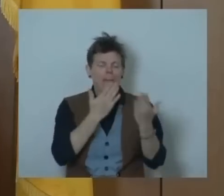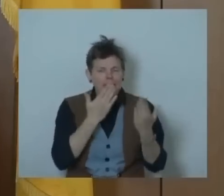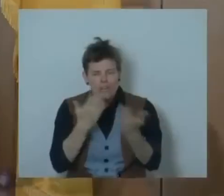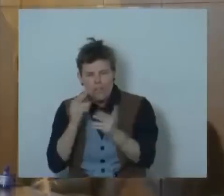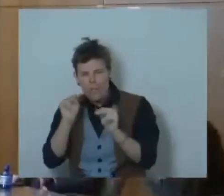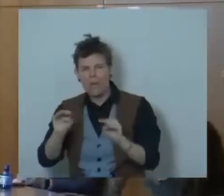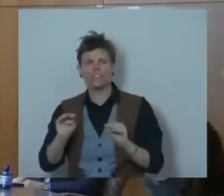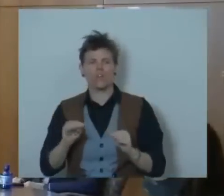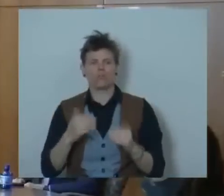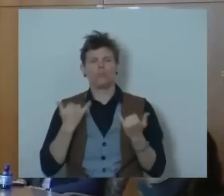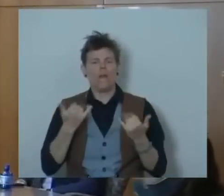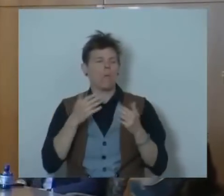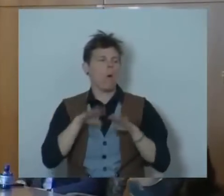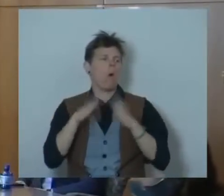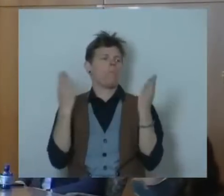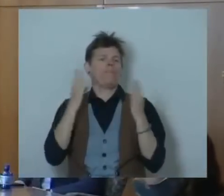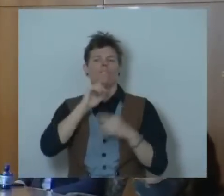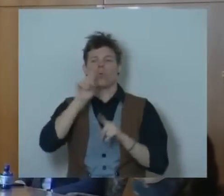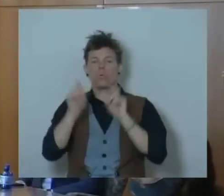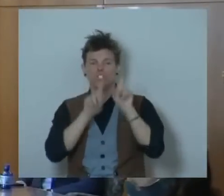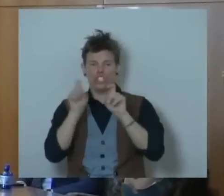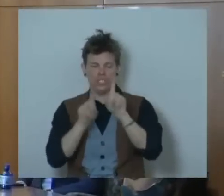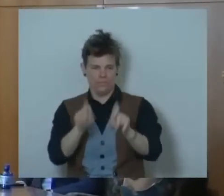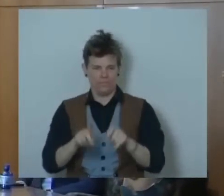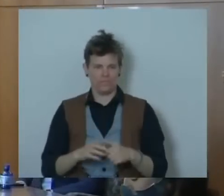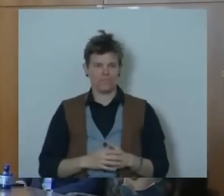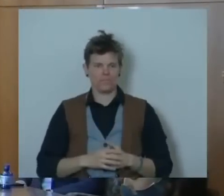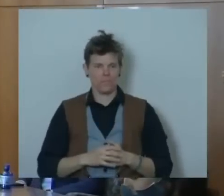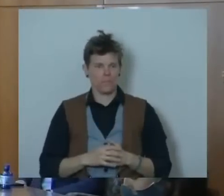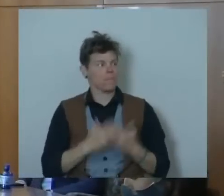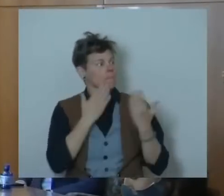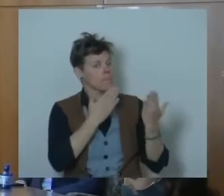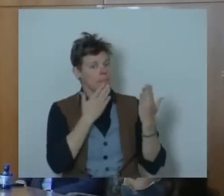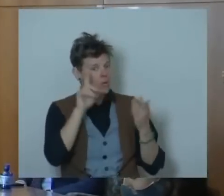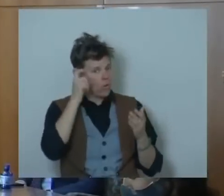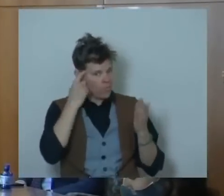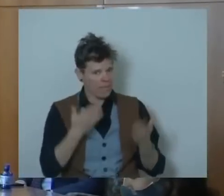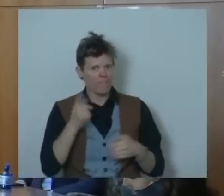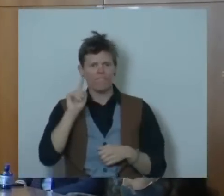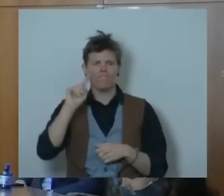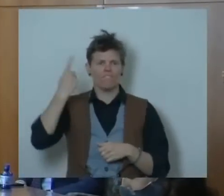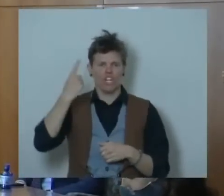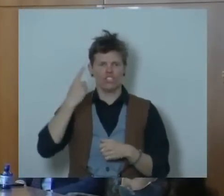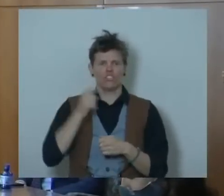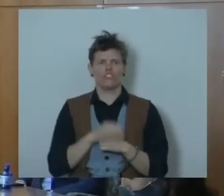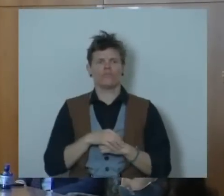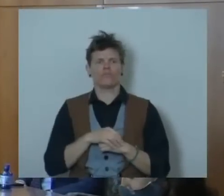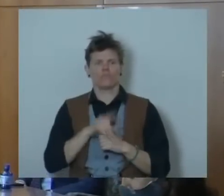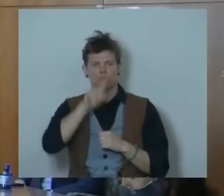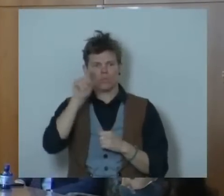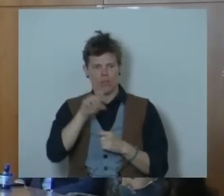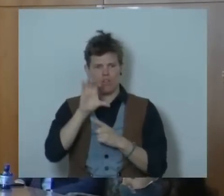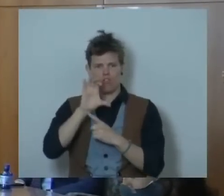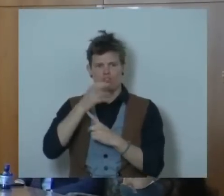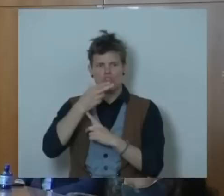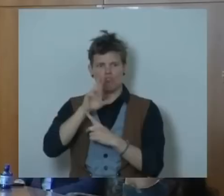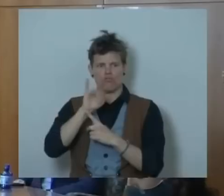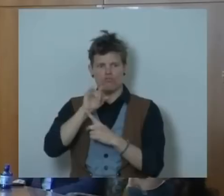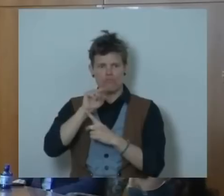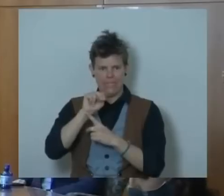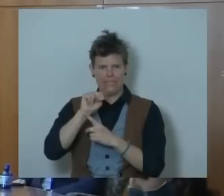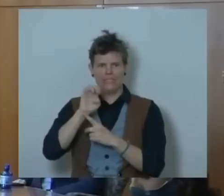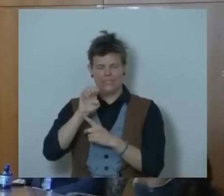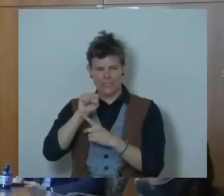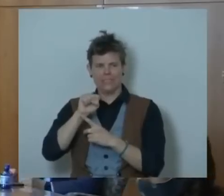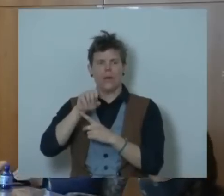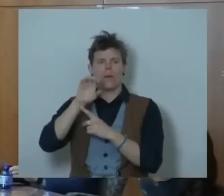Nora. Thank you, Governor. First, we're going to go to Chris McKee with KRQE. Chris, you are unmuted.